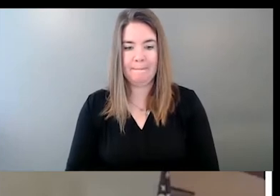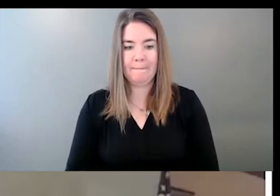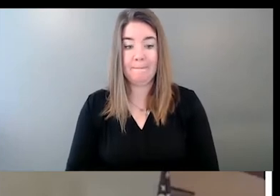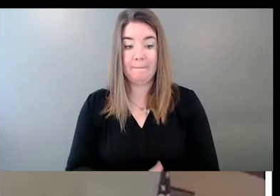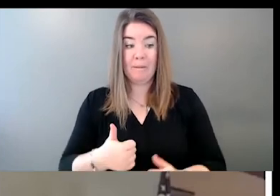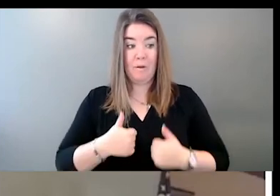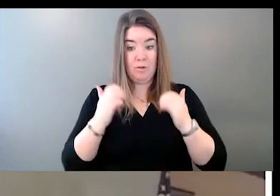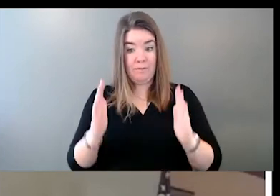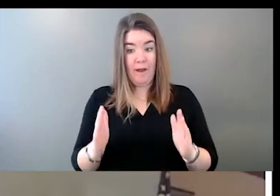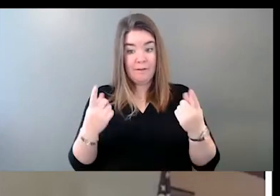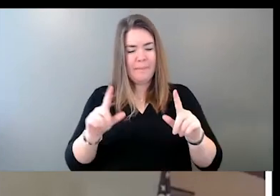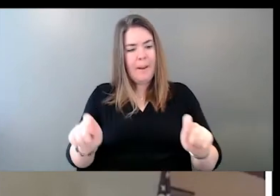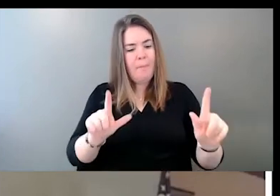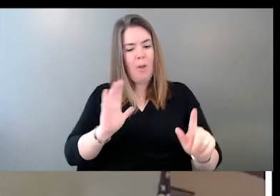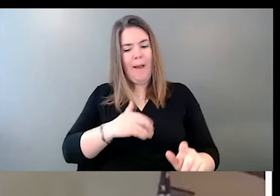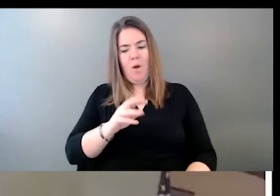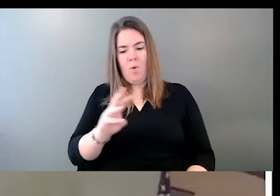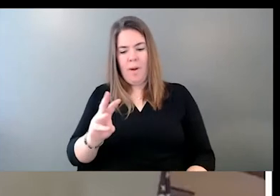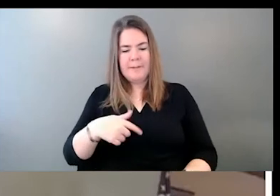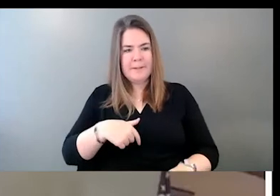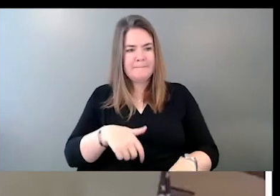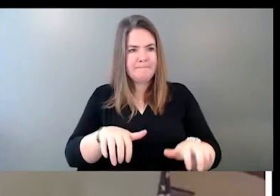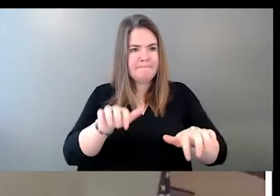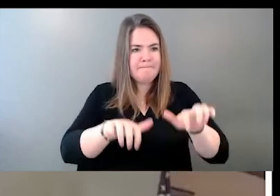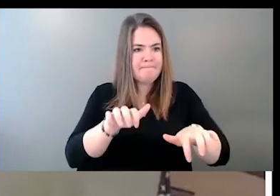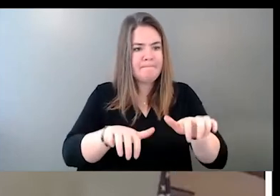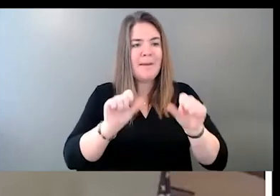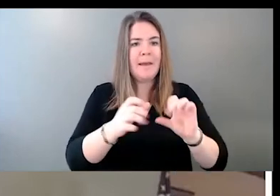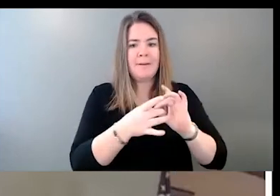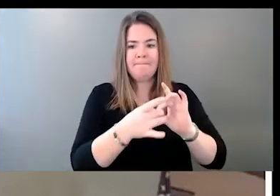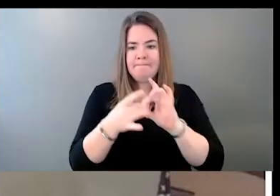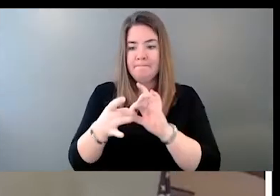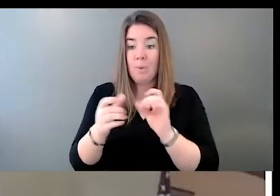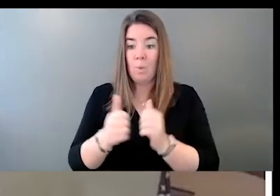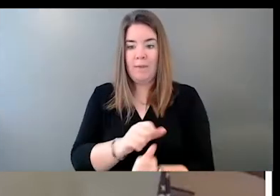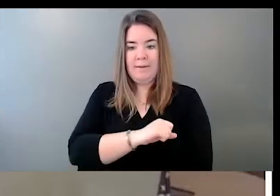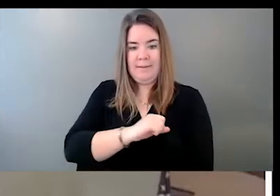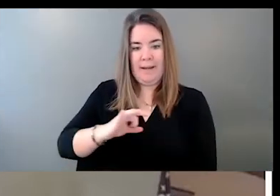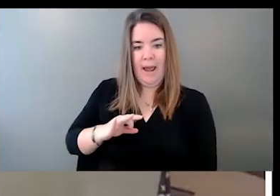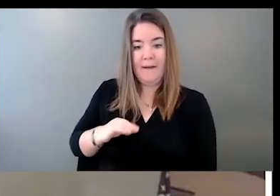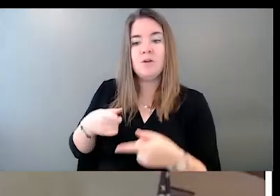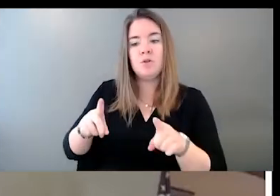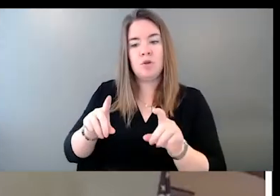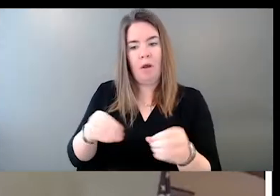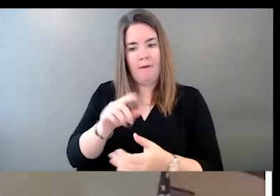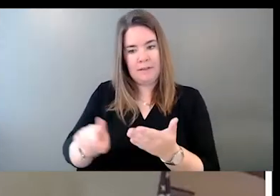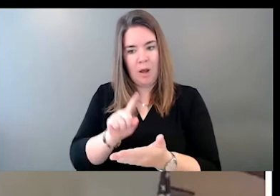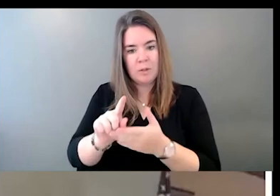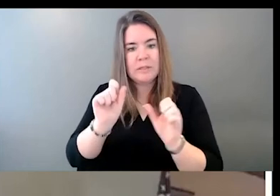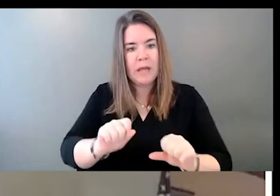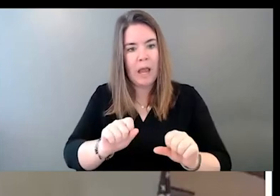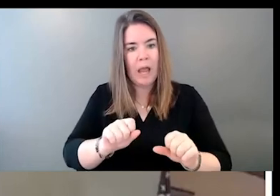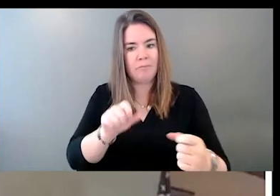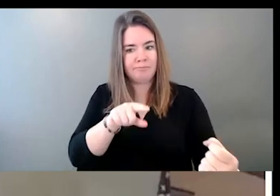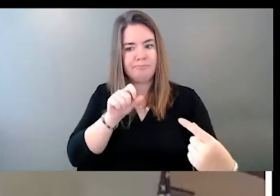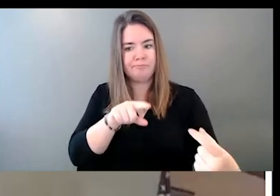Survivors who visit our website will have the ability to connect with a staff member during our office hours. We are encouraging all